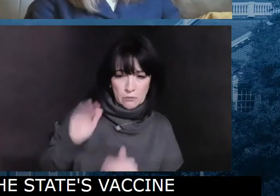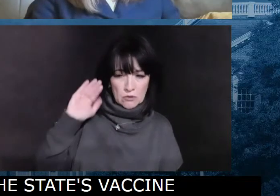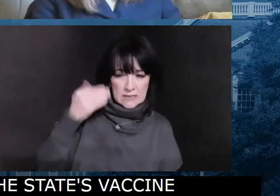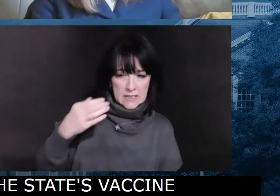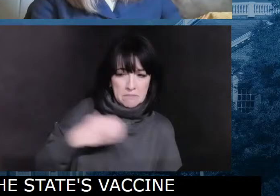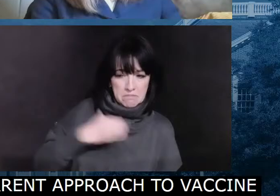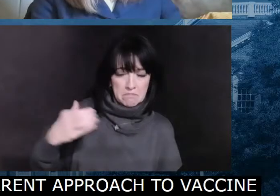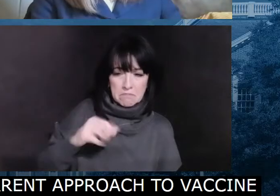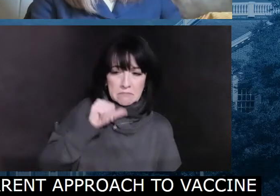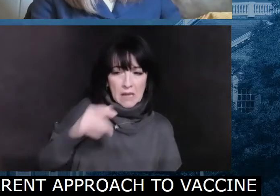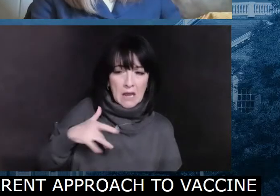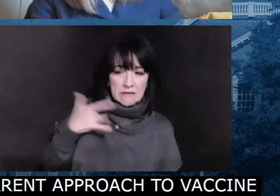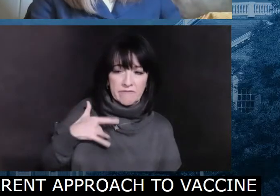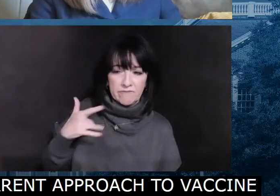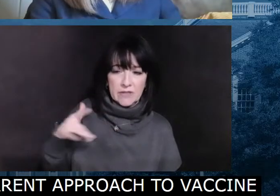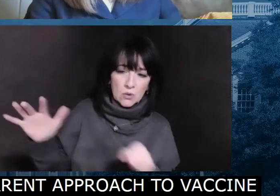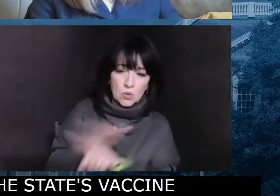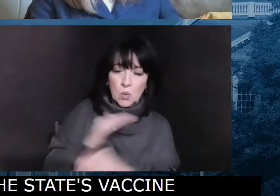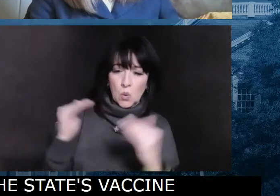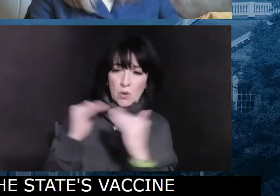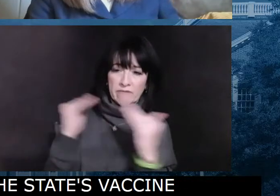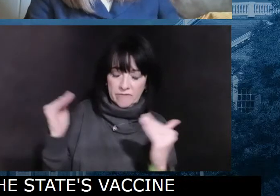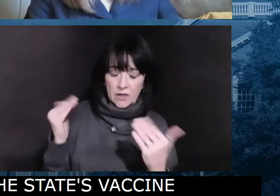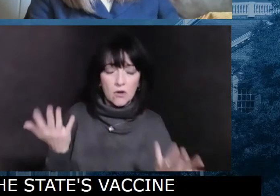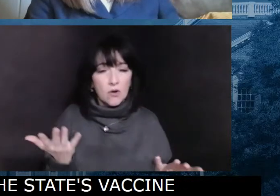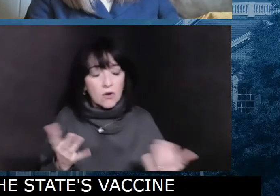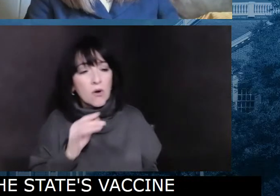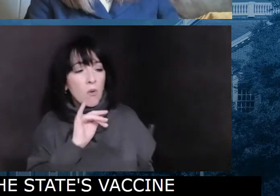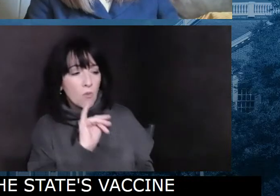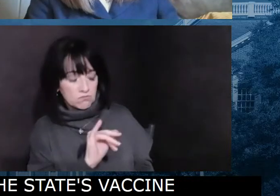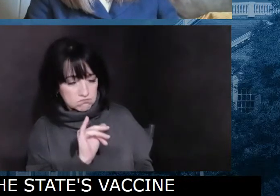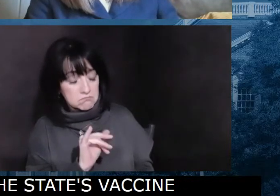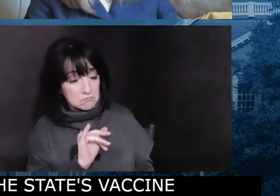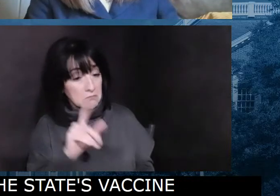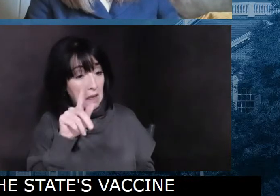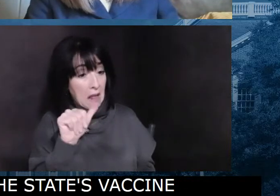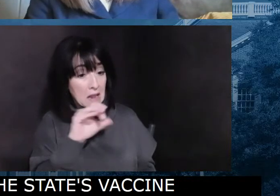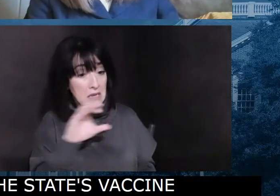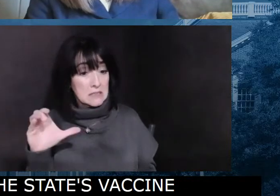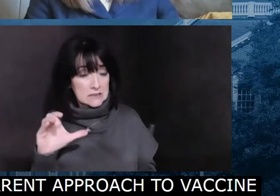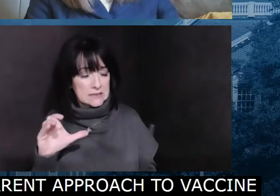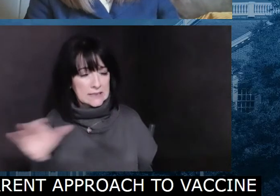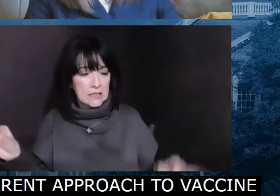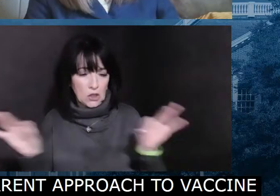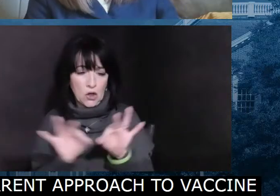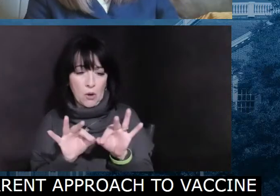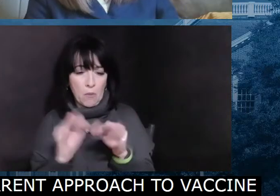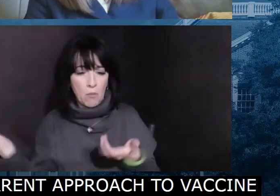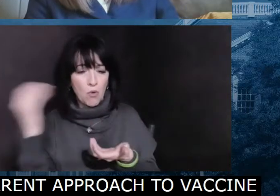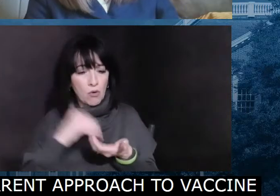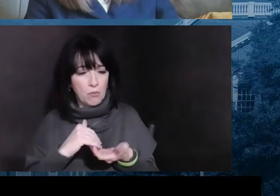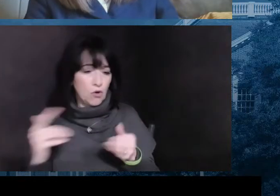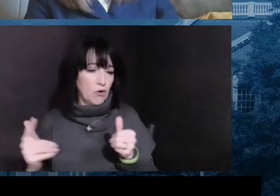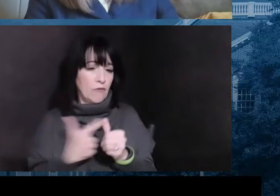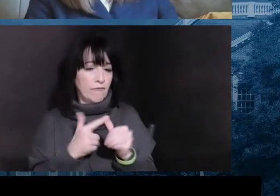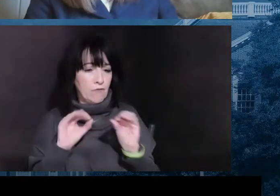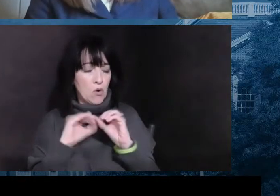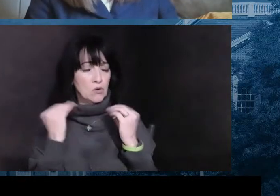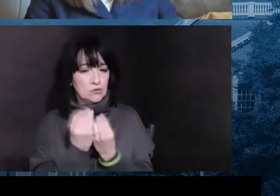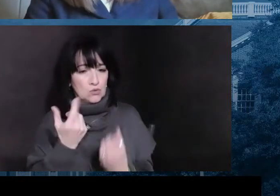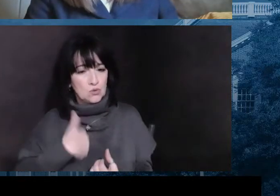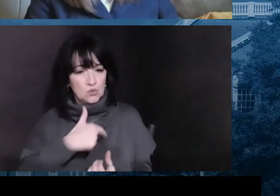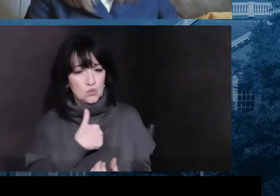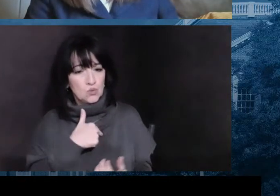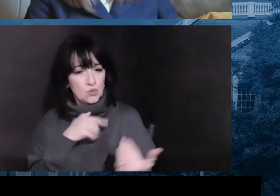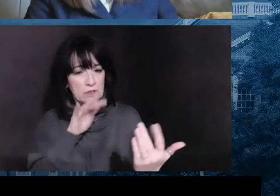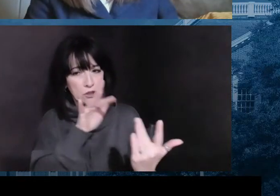of all, the LACC has been an important partner and was one of the first organizations that we reached out to. So